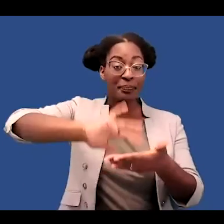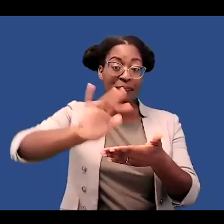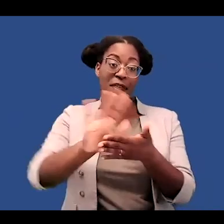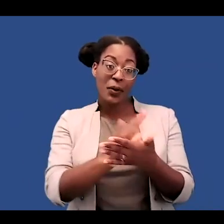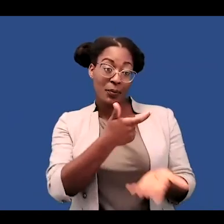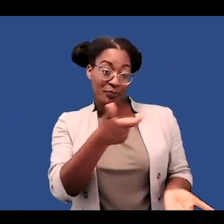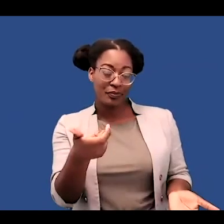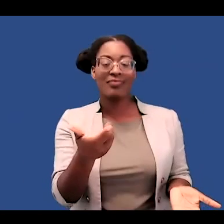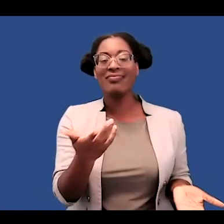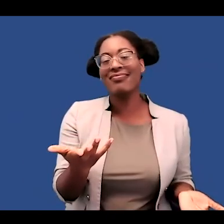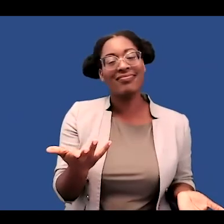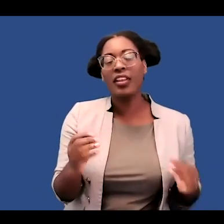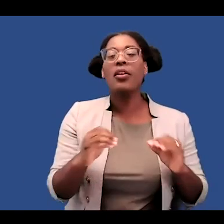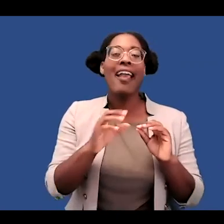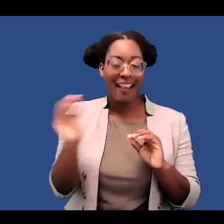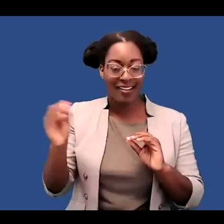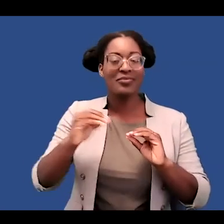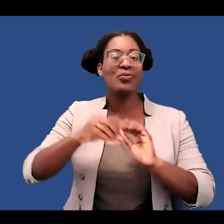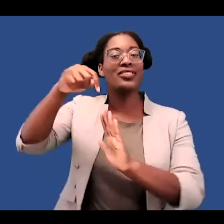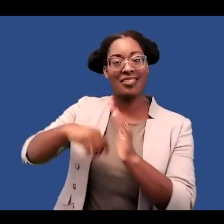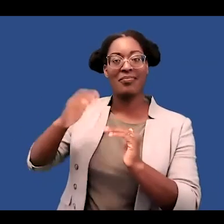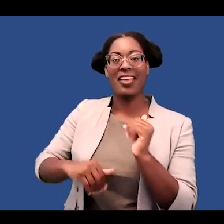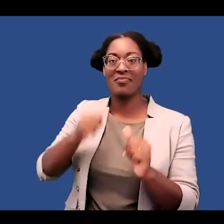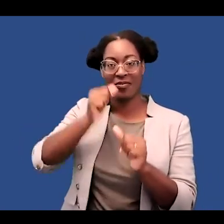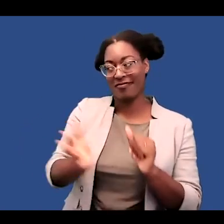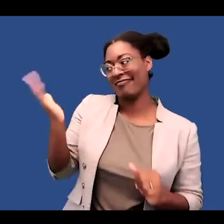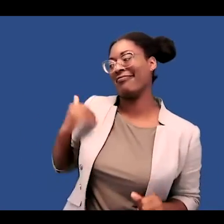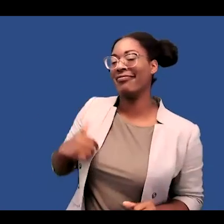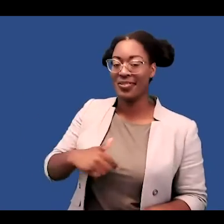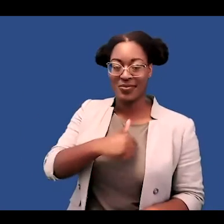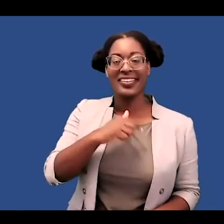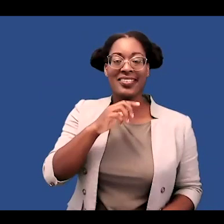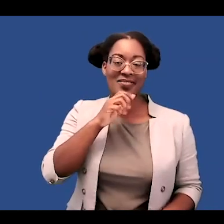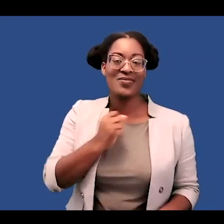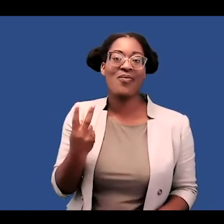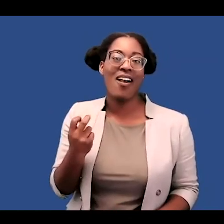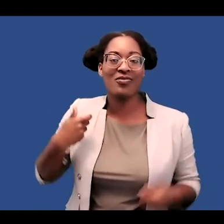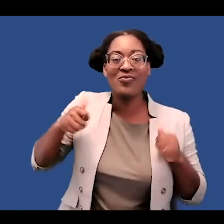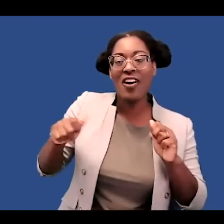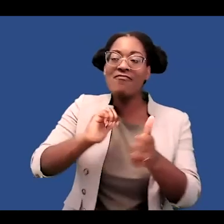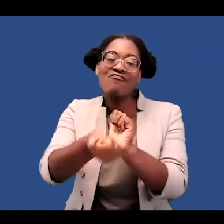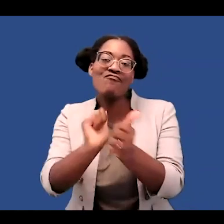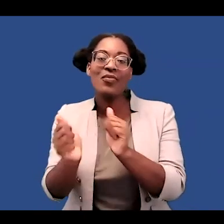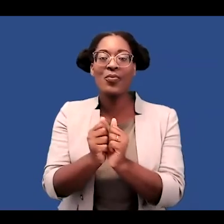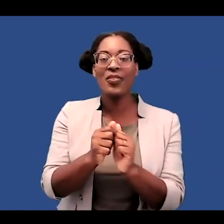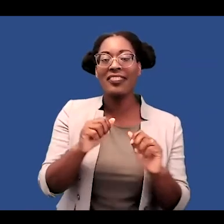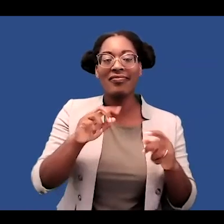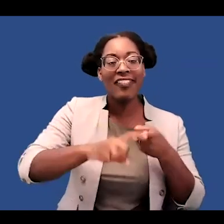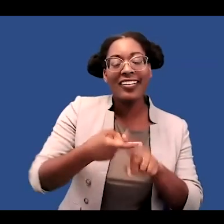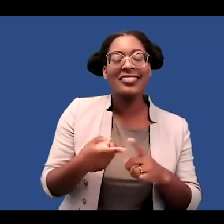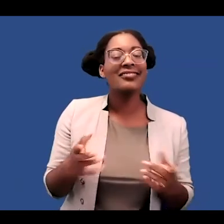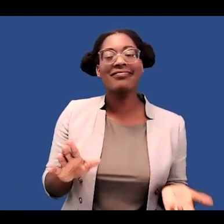it's a lot more deeper than our 12-year-old selves when we were kids and just trying to compete. All right, so this is more on some